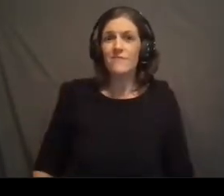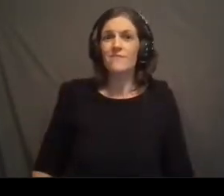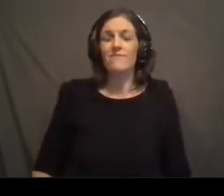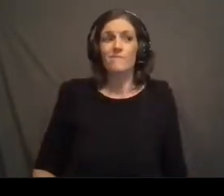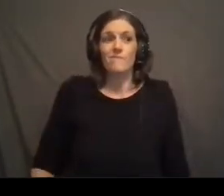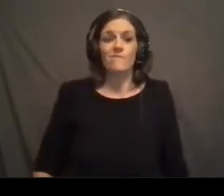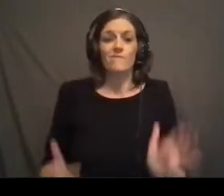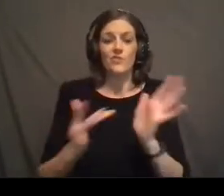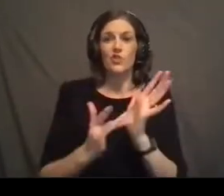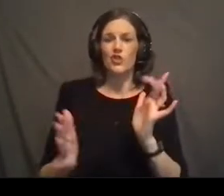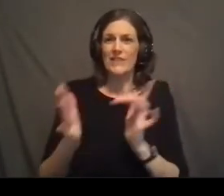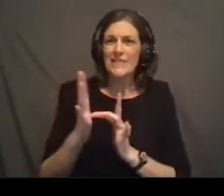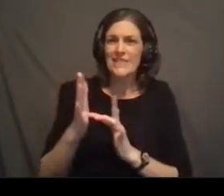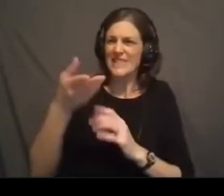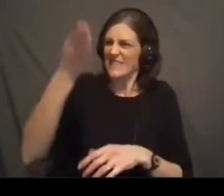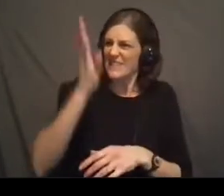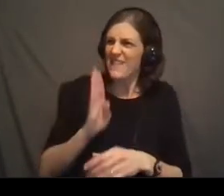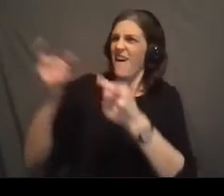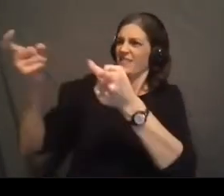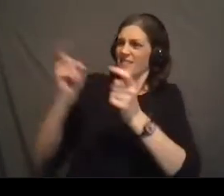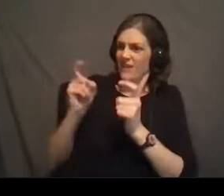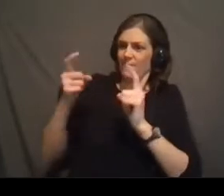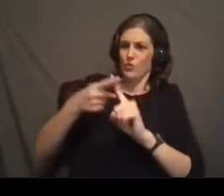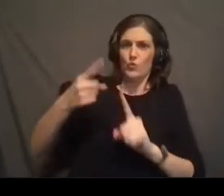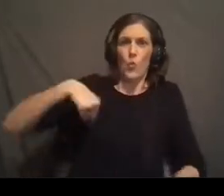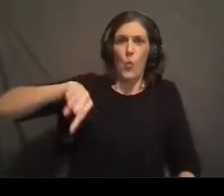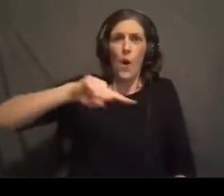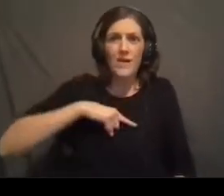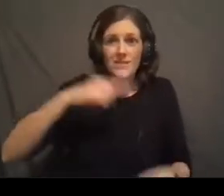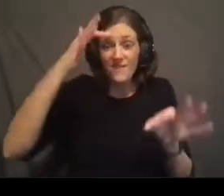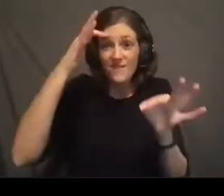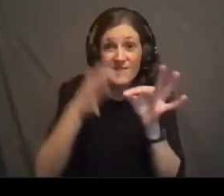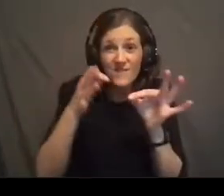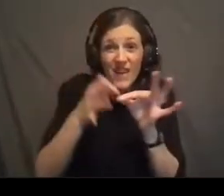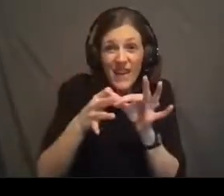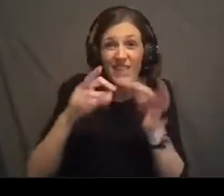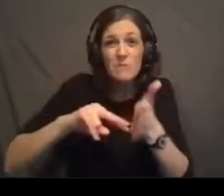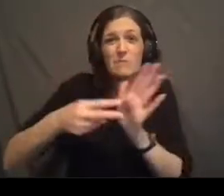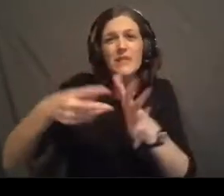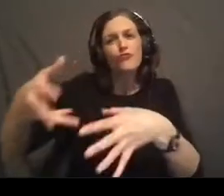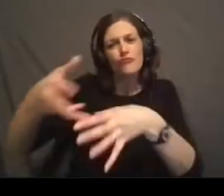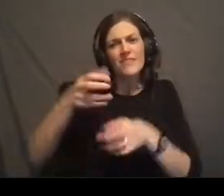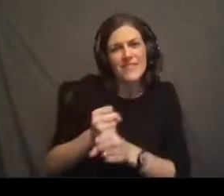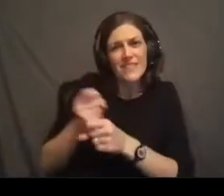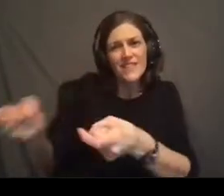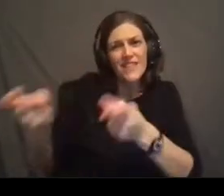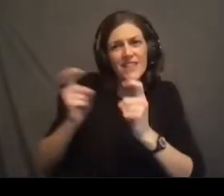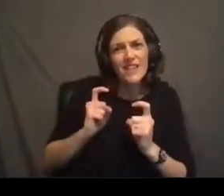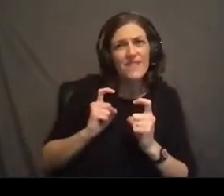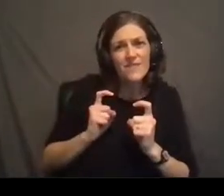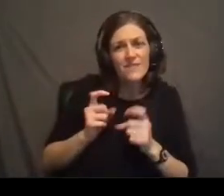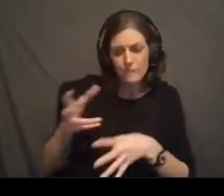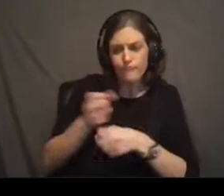Jesus is God's gift to us. Faith is receiving that gift